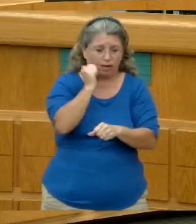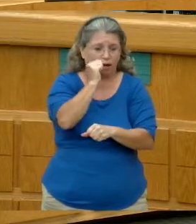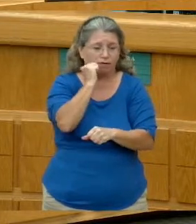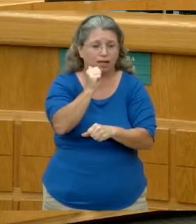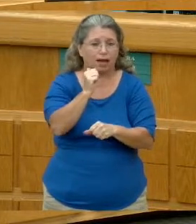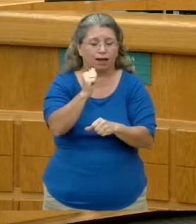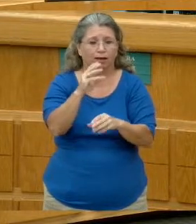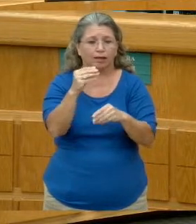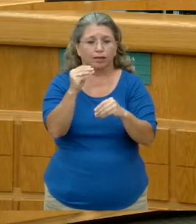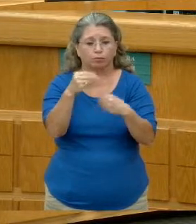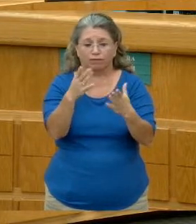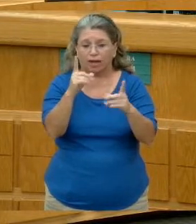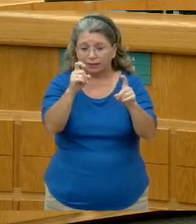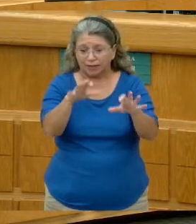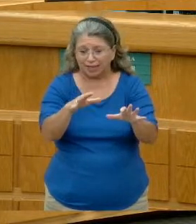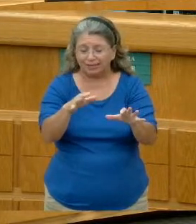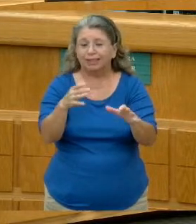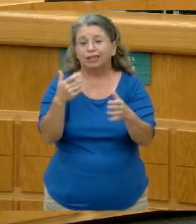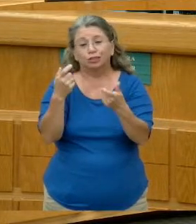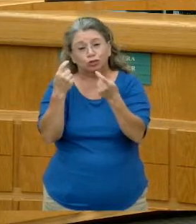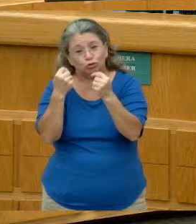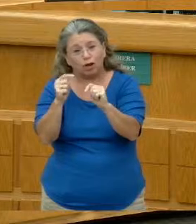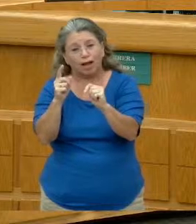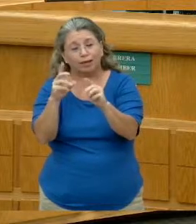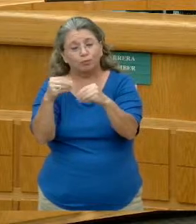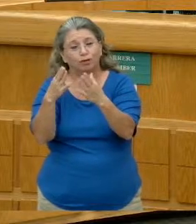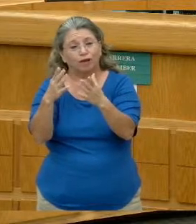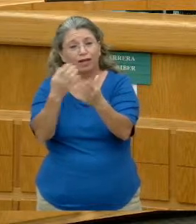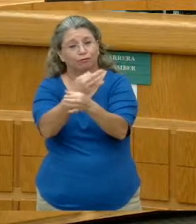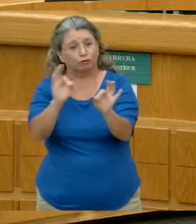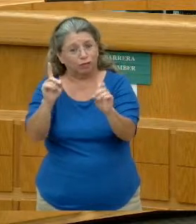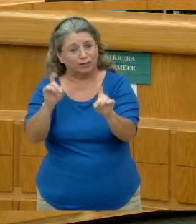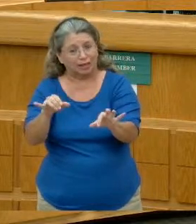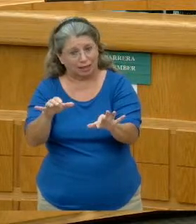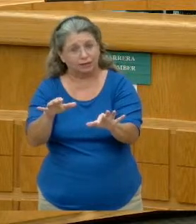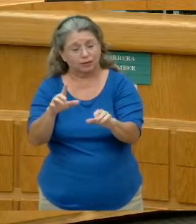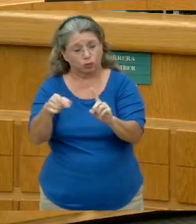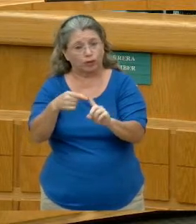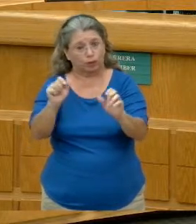free, if we can do that, which we have been doing since March,